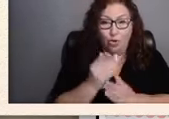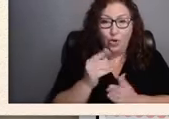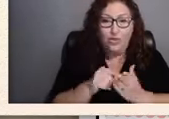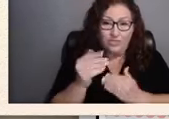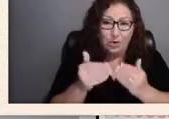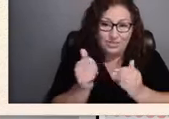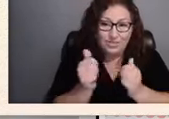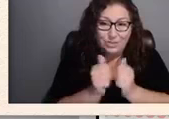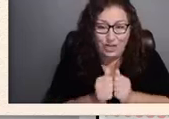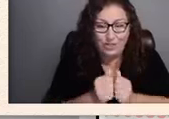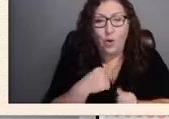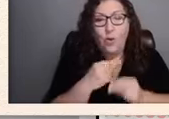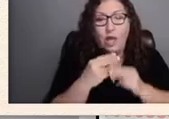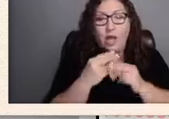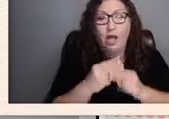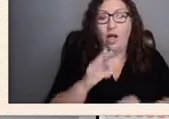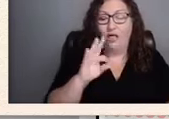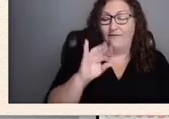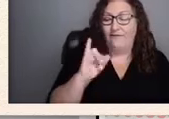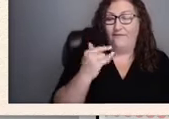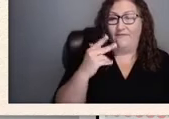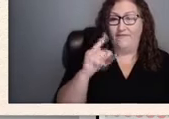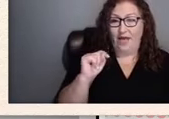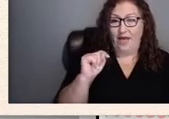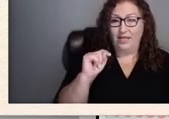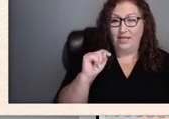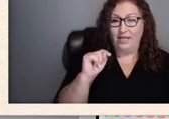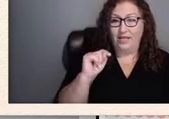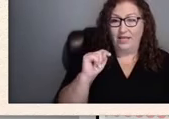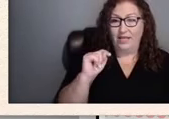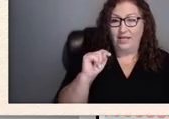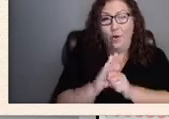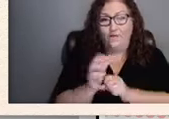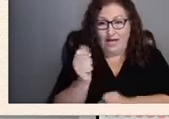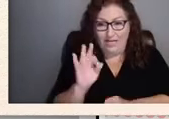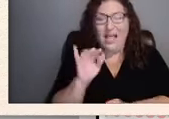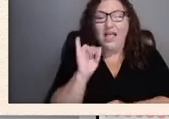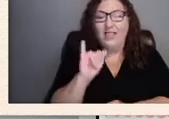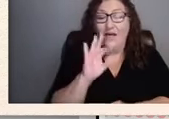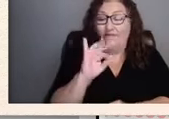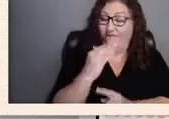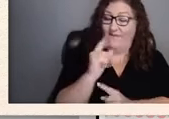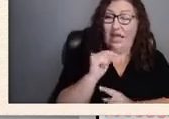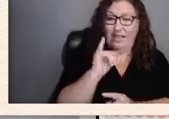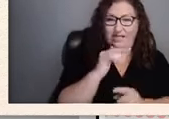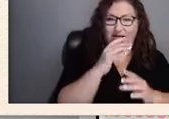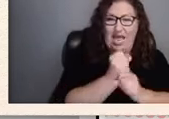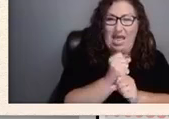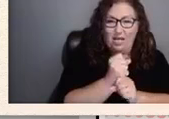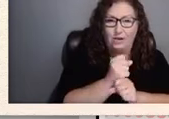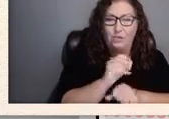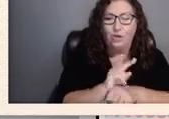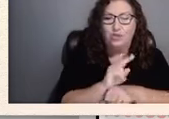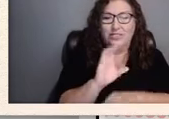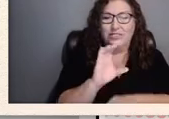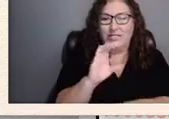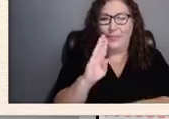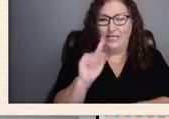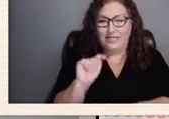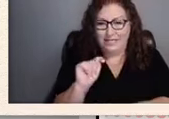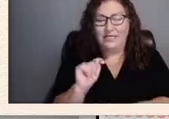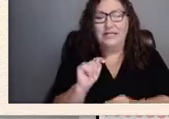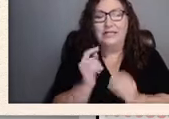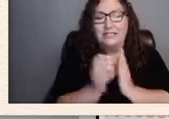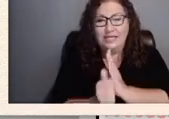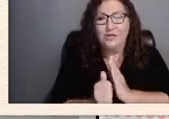that Fight COVID-19. And FIGHT is an acronym that uses CBT skills to help you manage strong emotions throughout